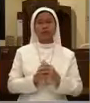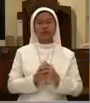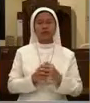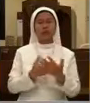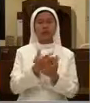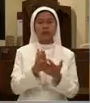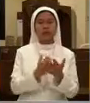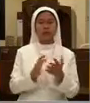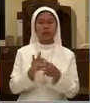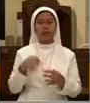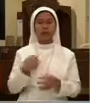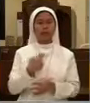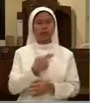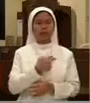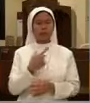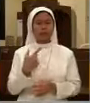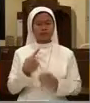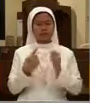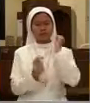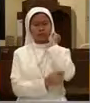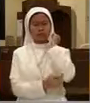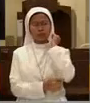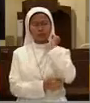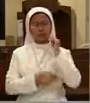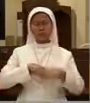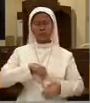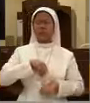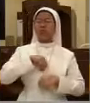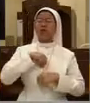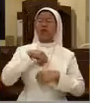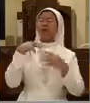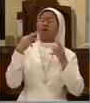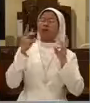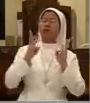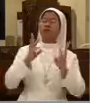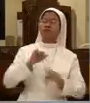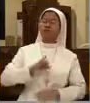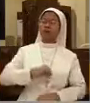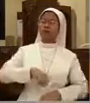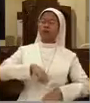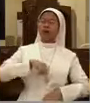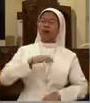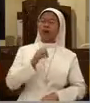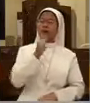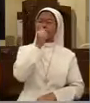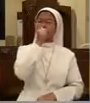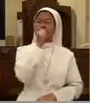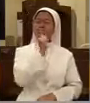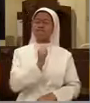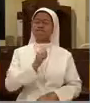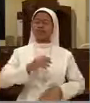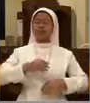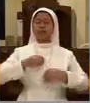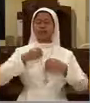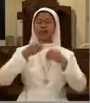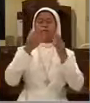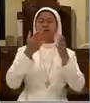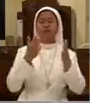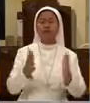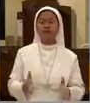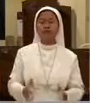Some of us could be tempted to be proud. Wow, I am a giver.